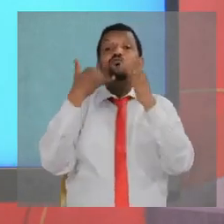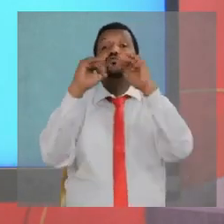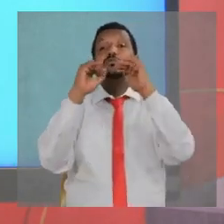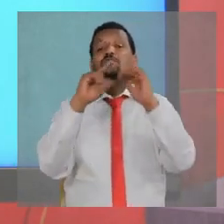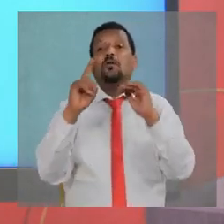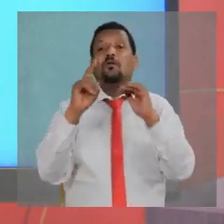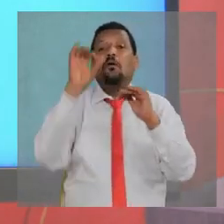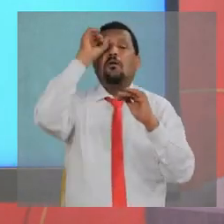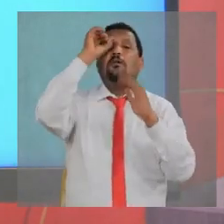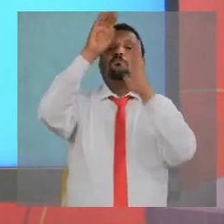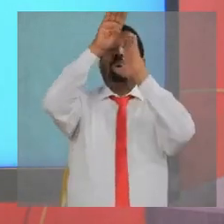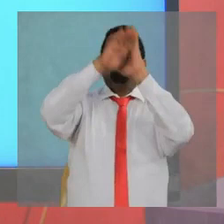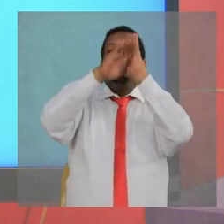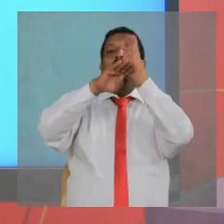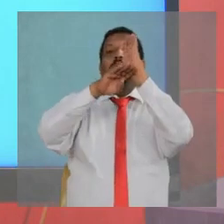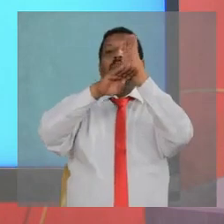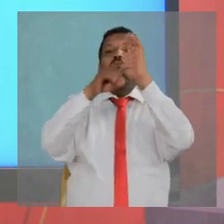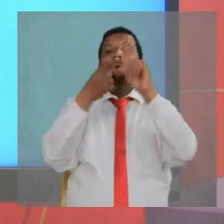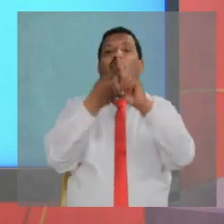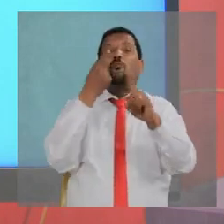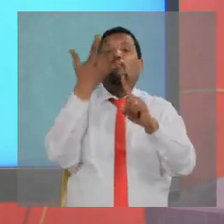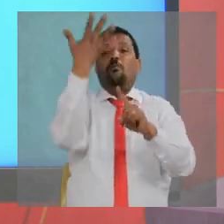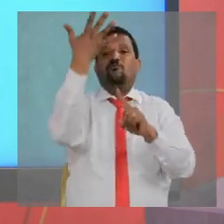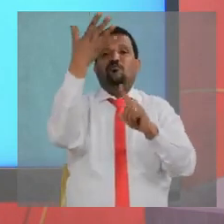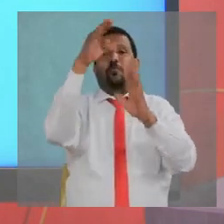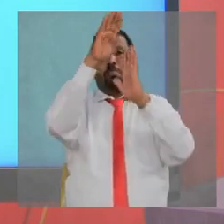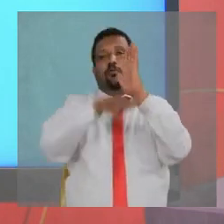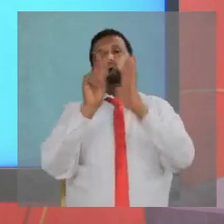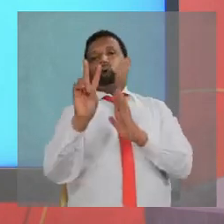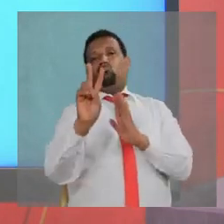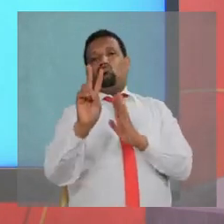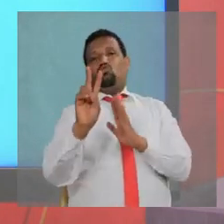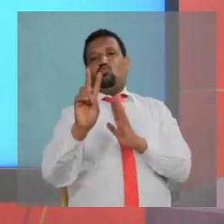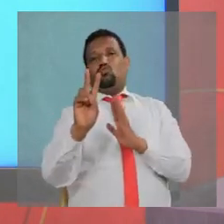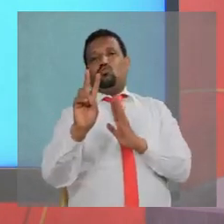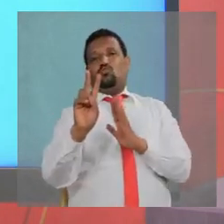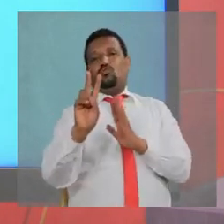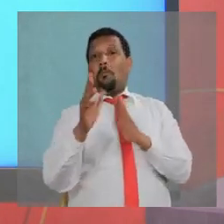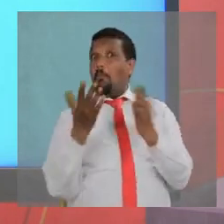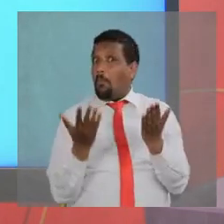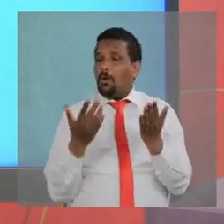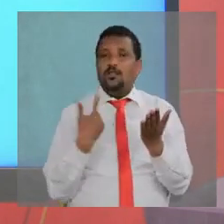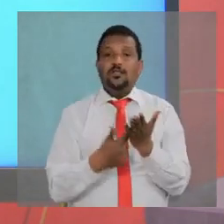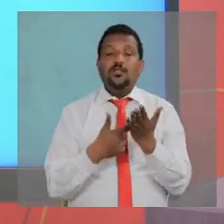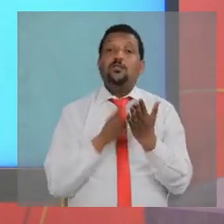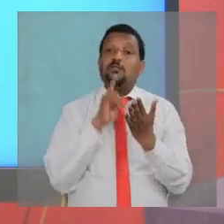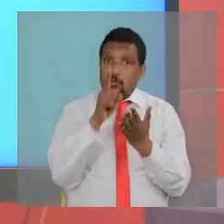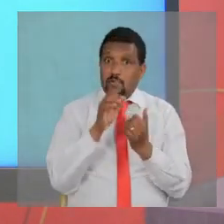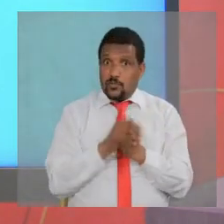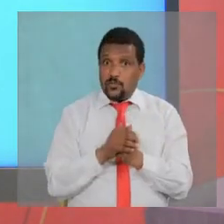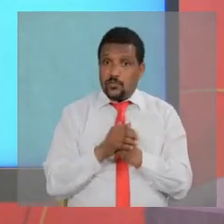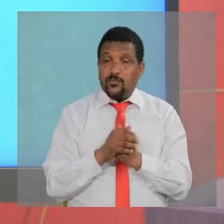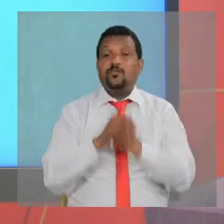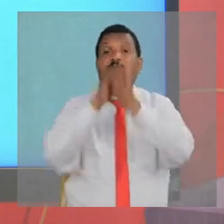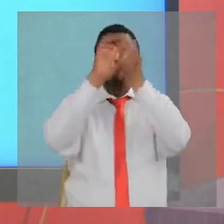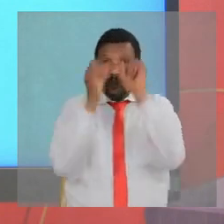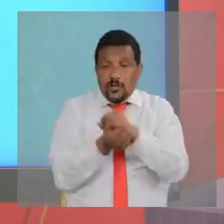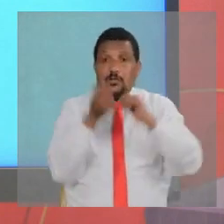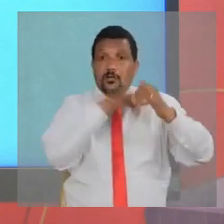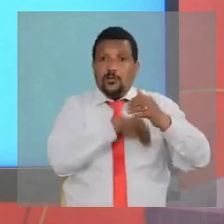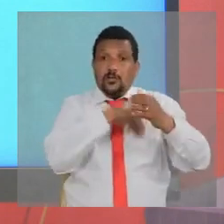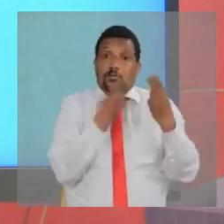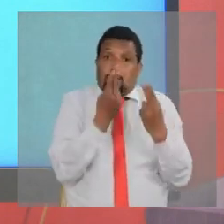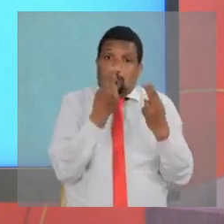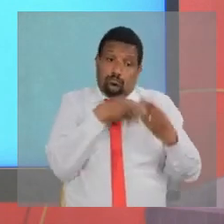for egg will decline from 5 to 2. But this holds true if there is no change in income of